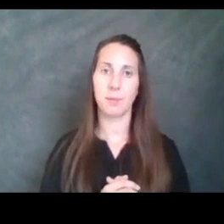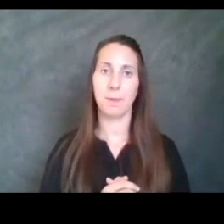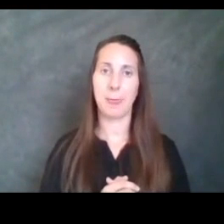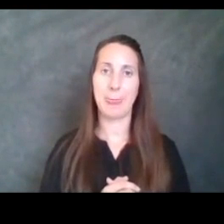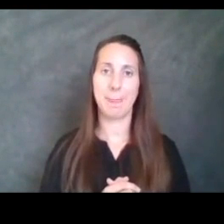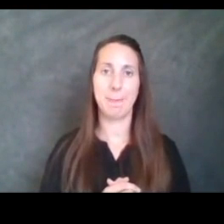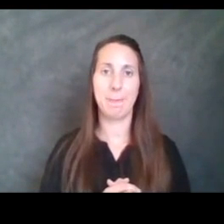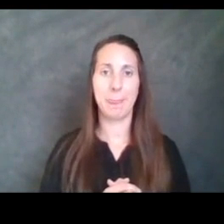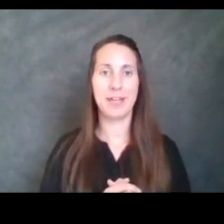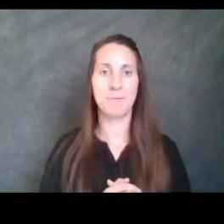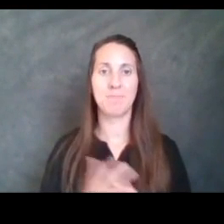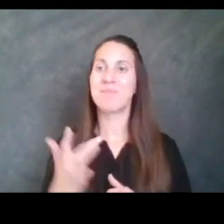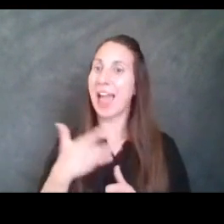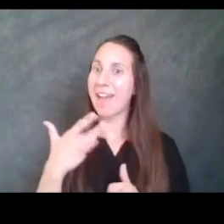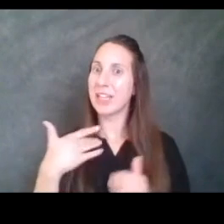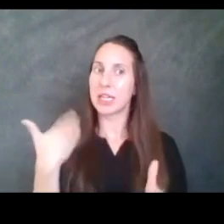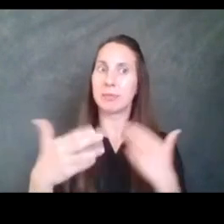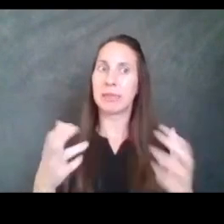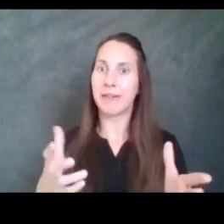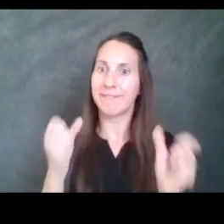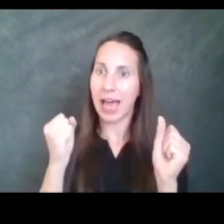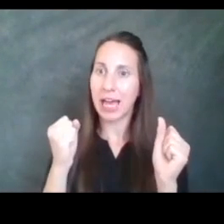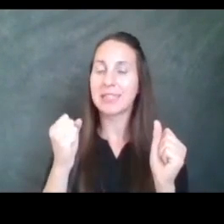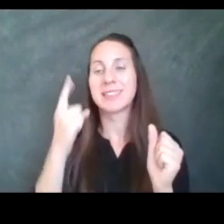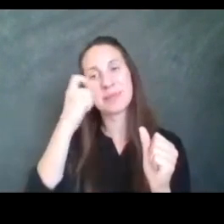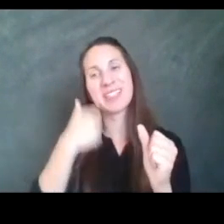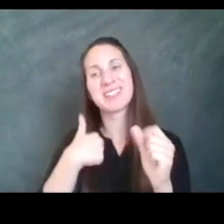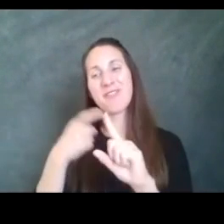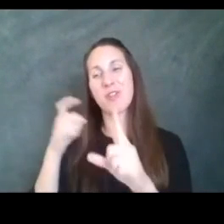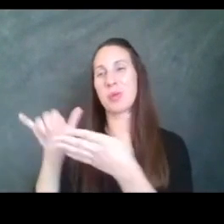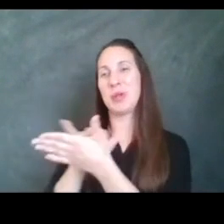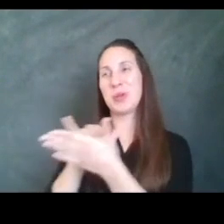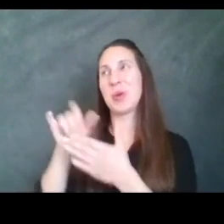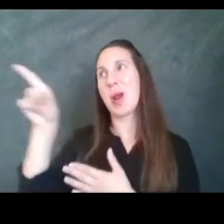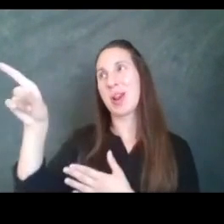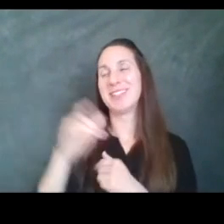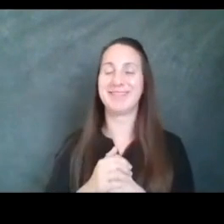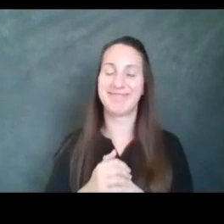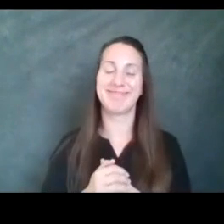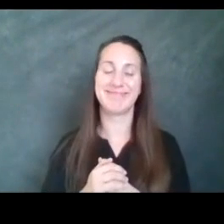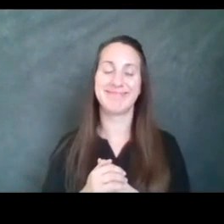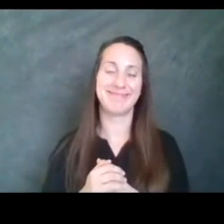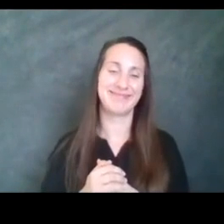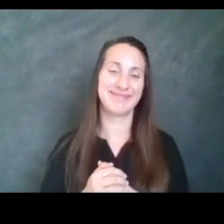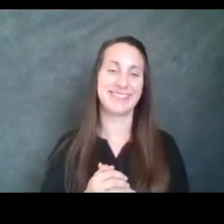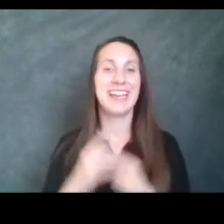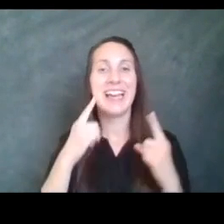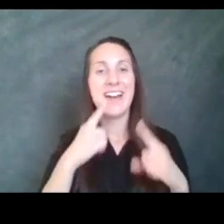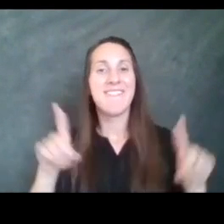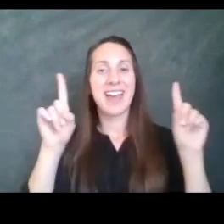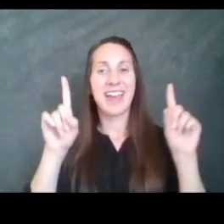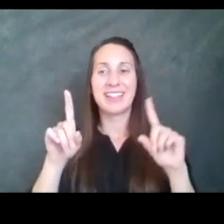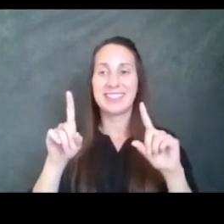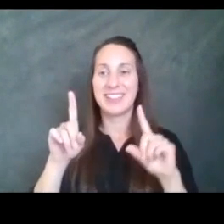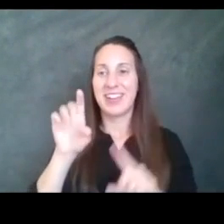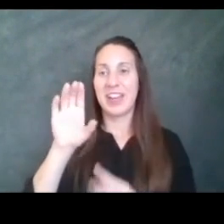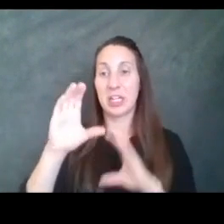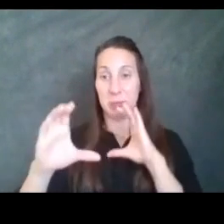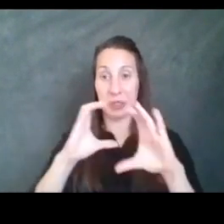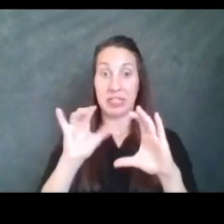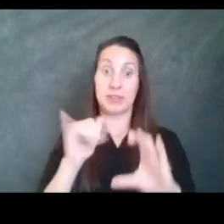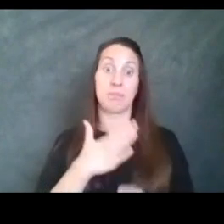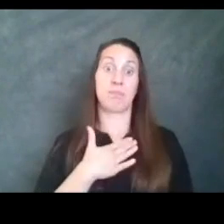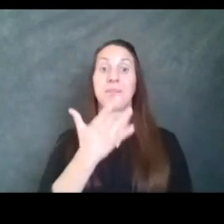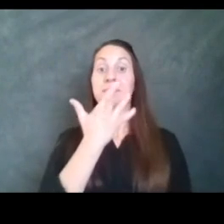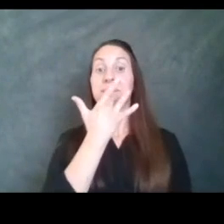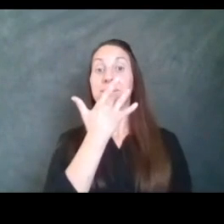I feel like I'm going so fast. It's because I'm from New York originally. Effective communication is one of my favorite issues that